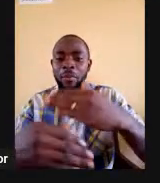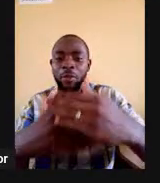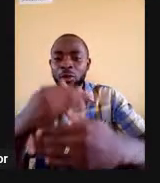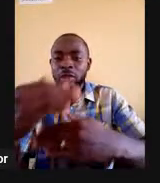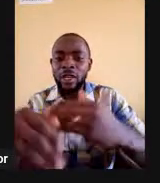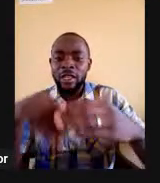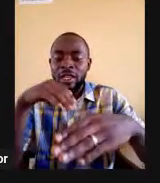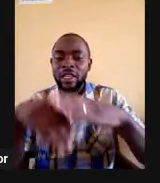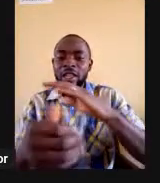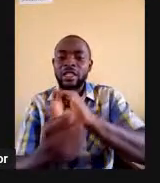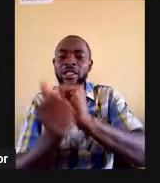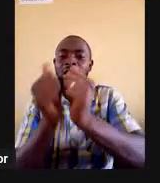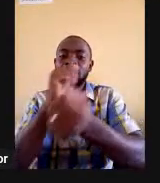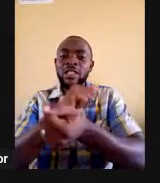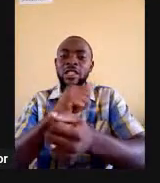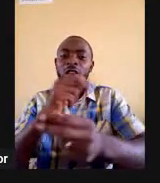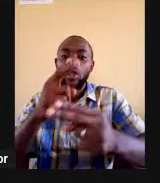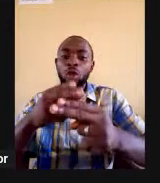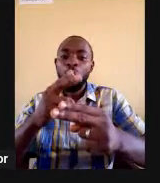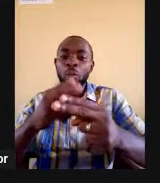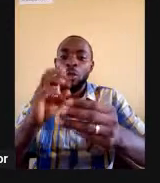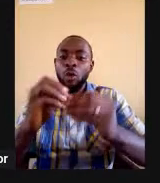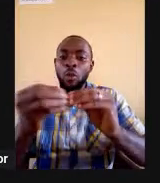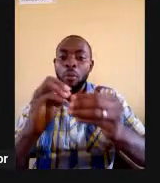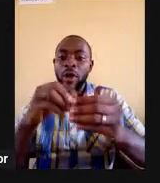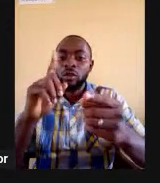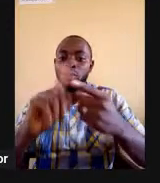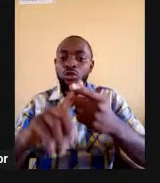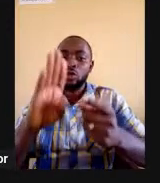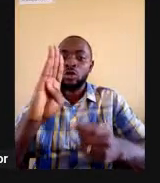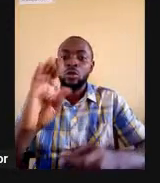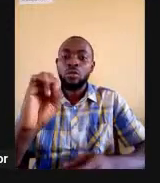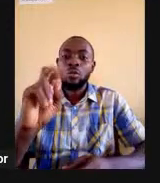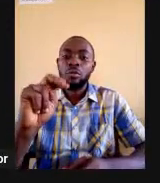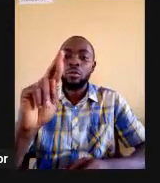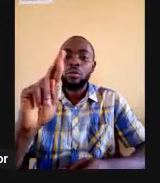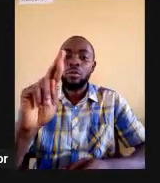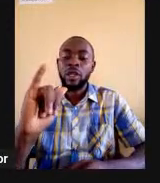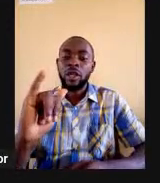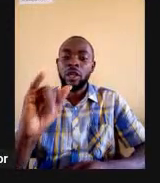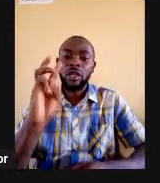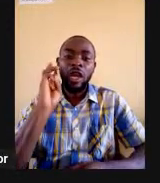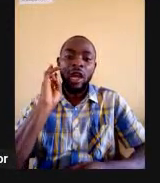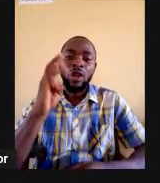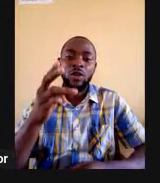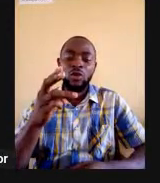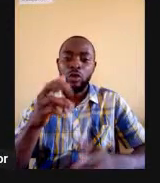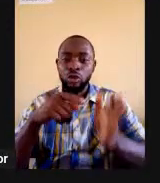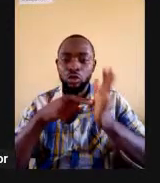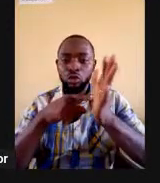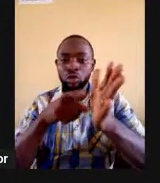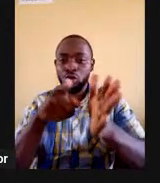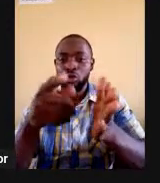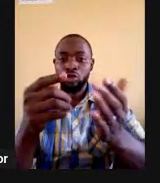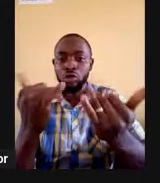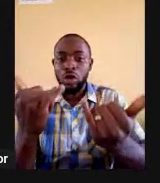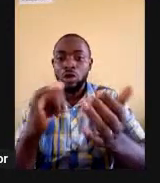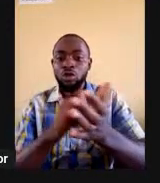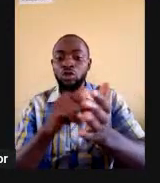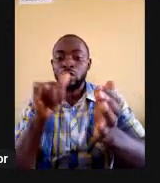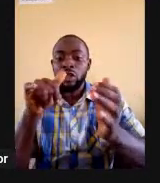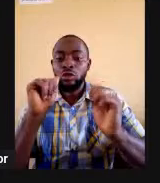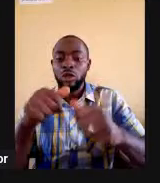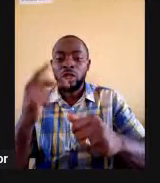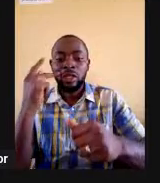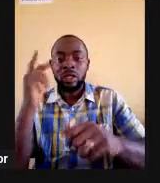other numbers to binary. Is that okay? So I will share my screen with you now so that you can see how to do